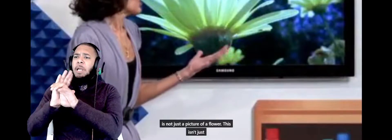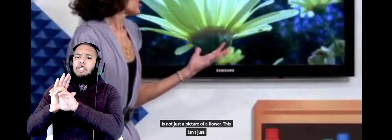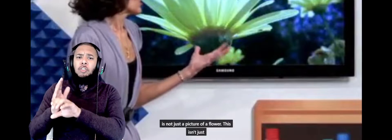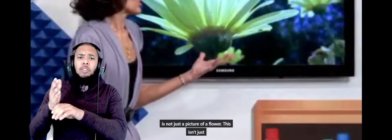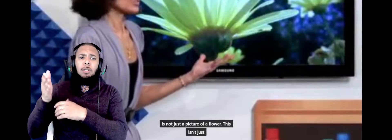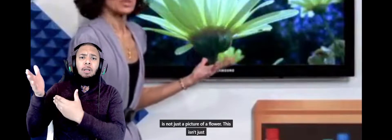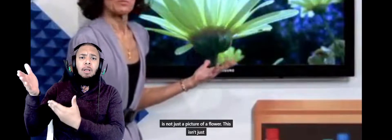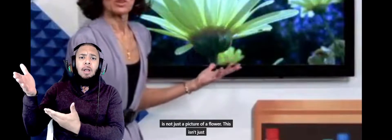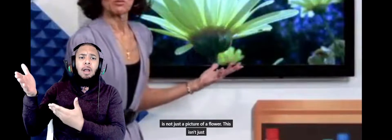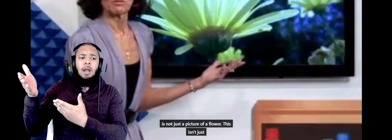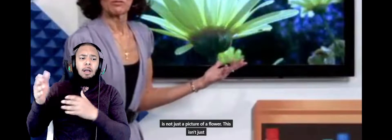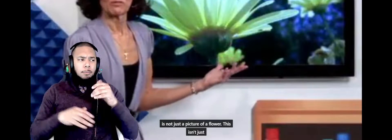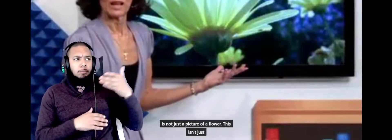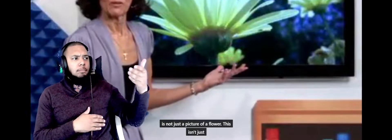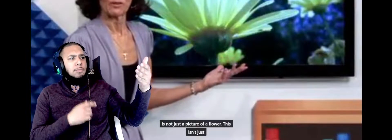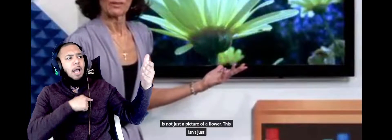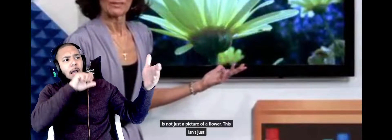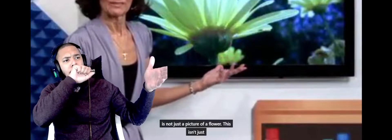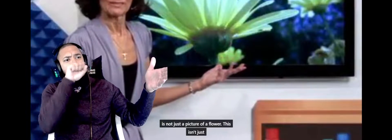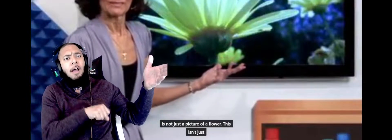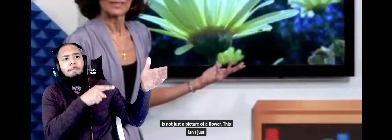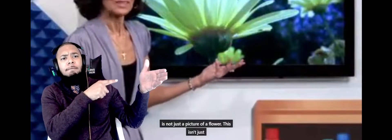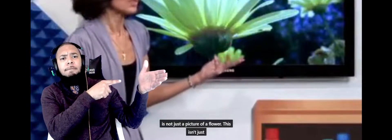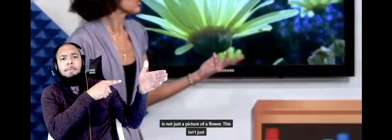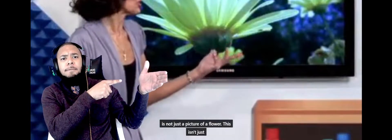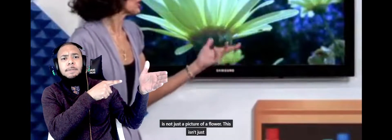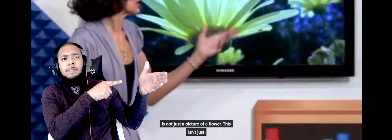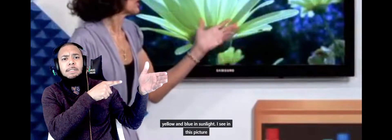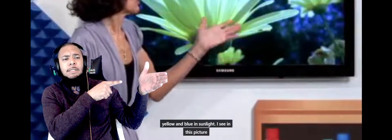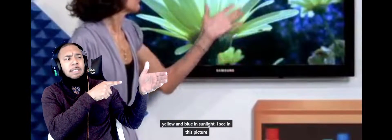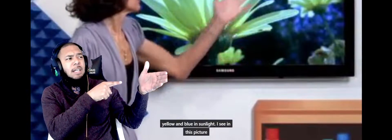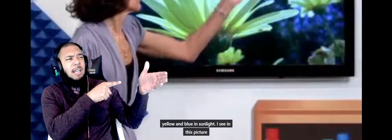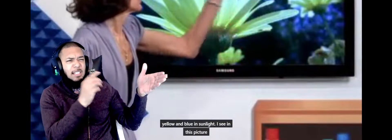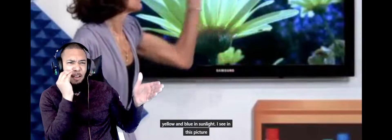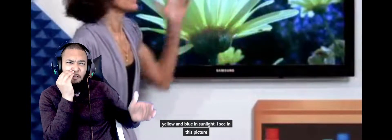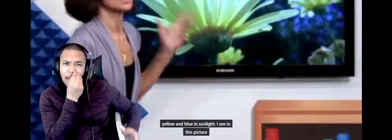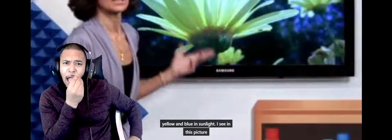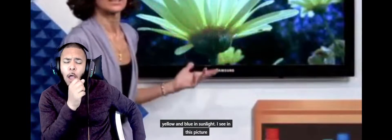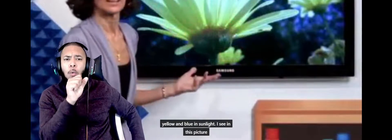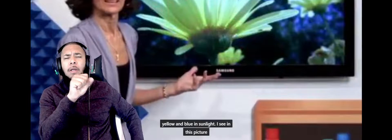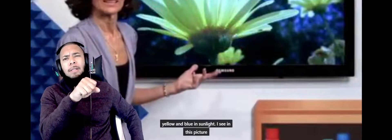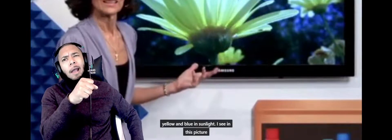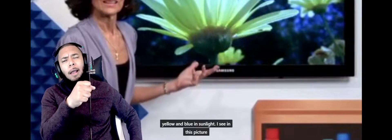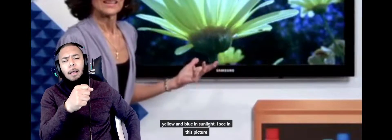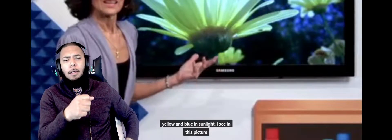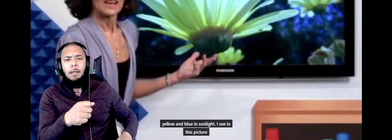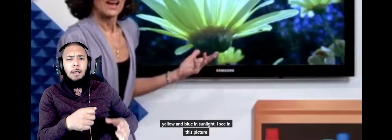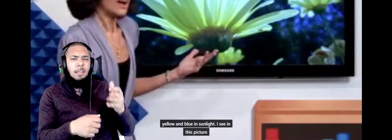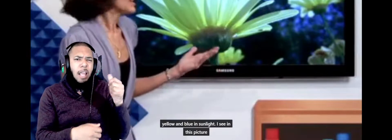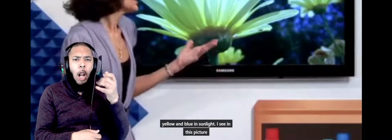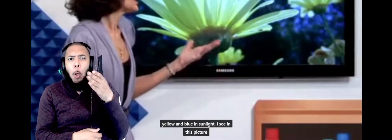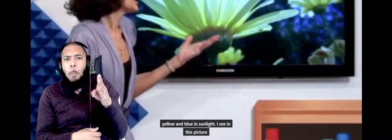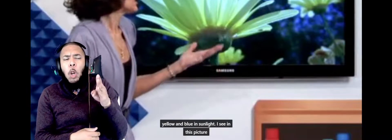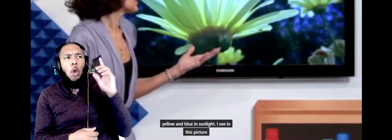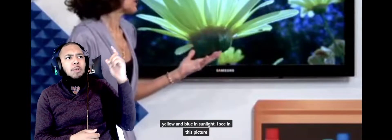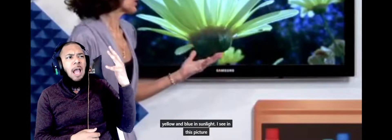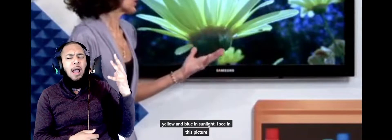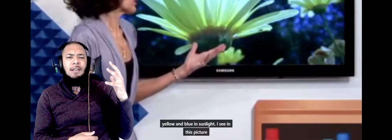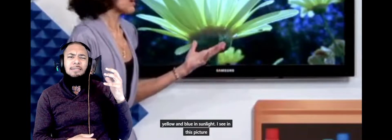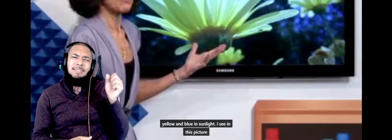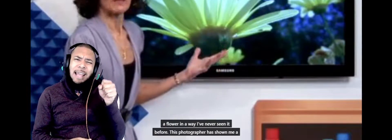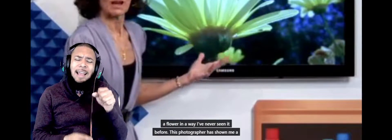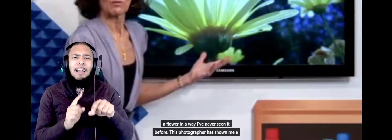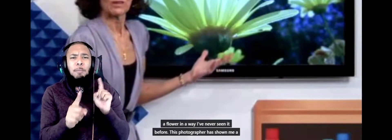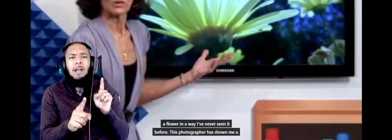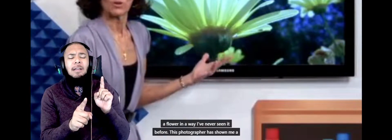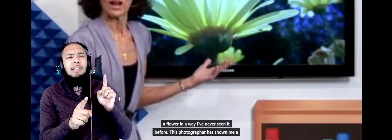This is not just a picture of a flower. This isn't just yellow and blue and sunlight. I see in this